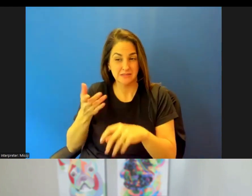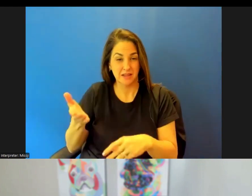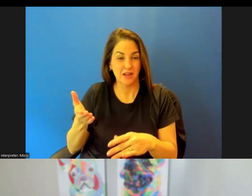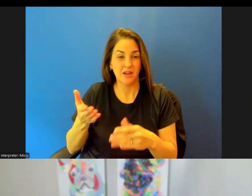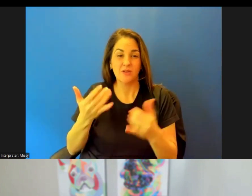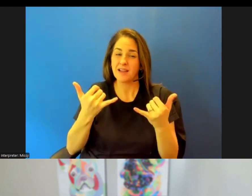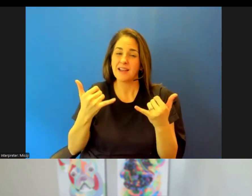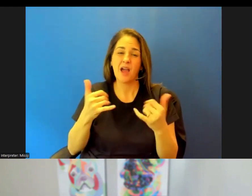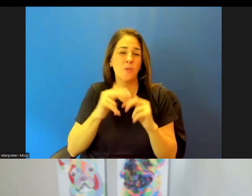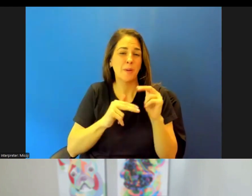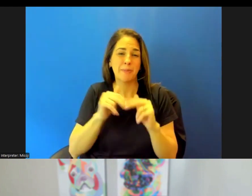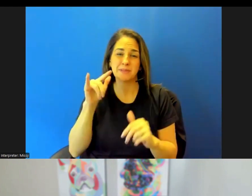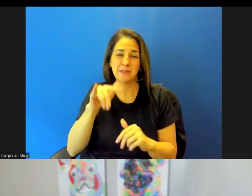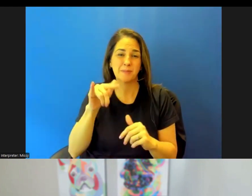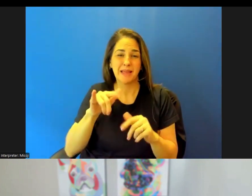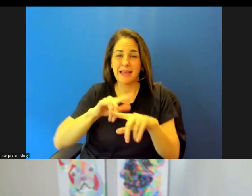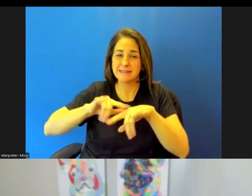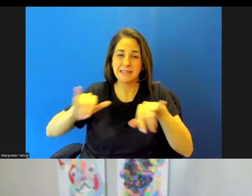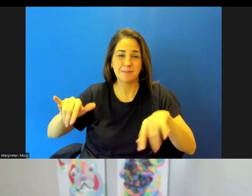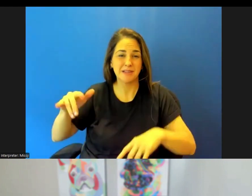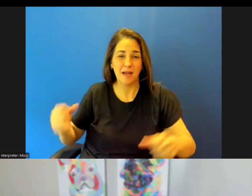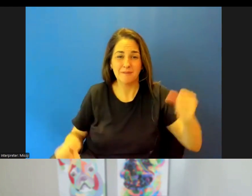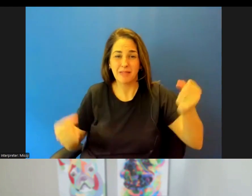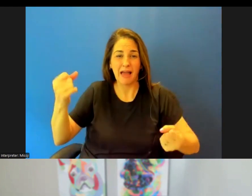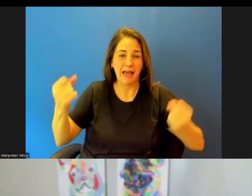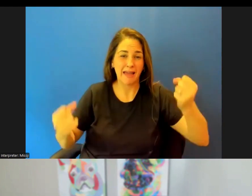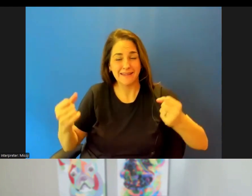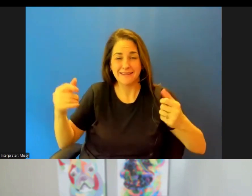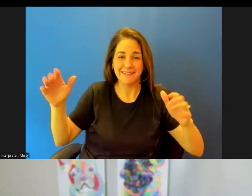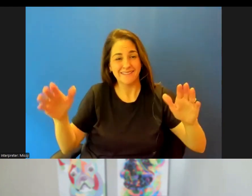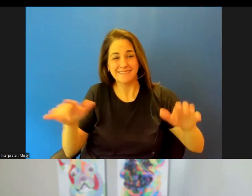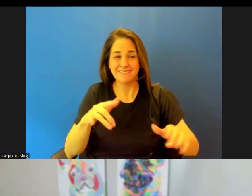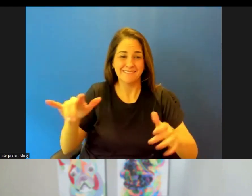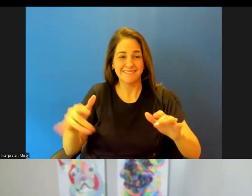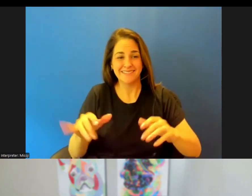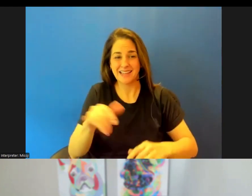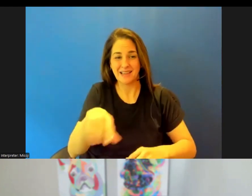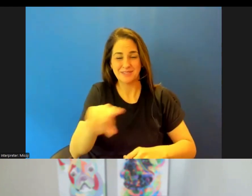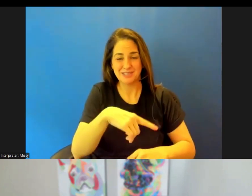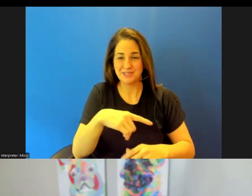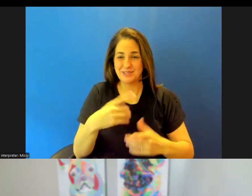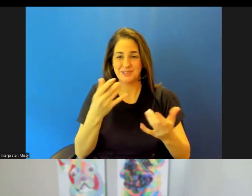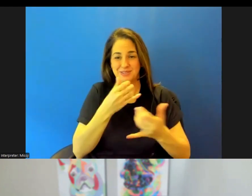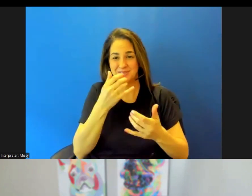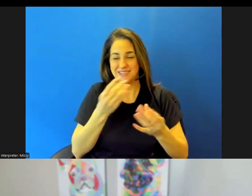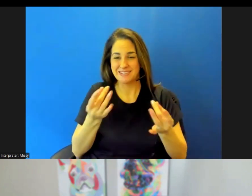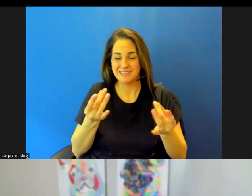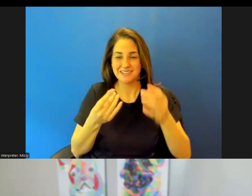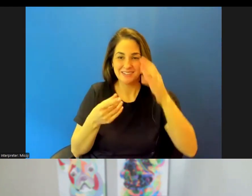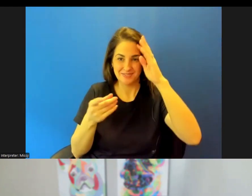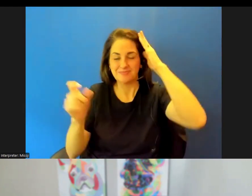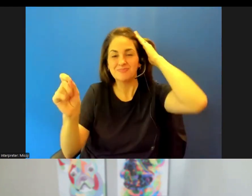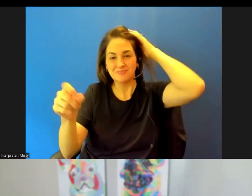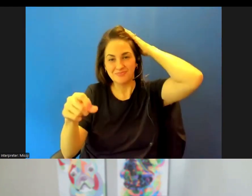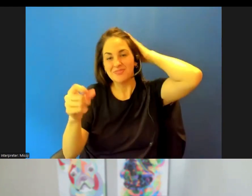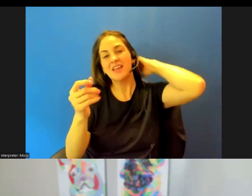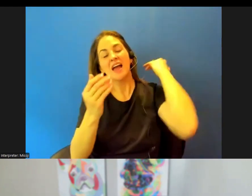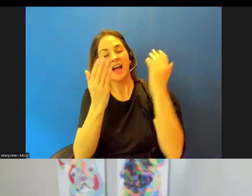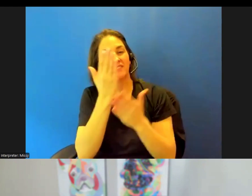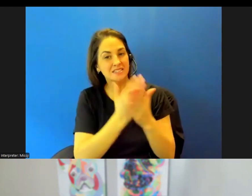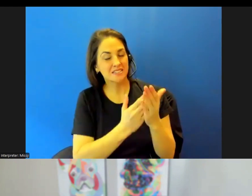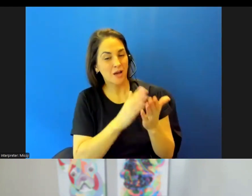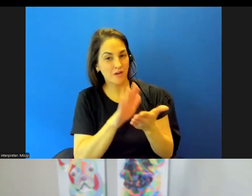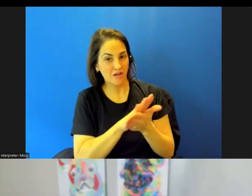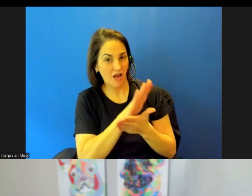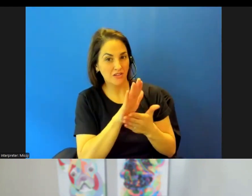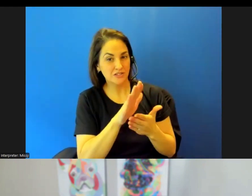we fly it, uh, as you all are doing as well. Yeah, I've seen a couple of institutions who are treating